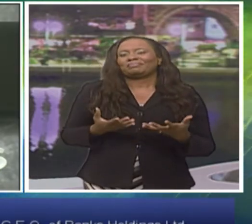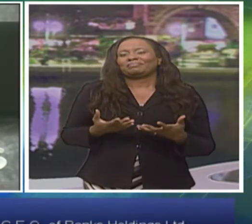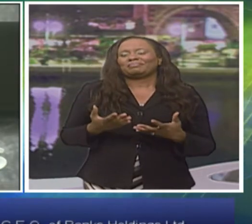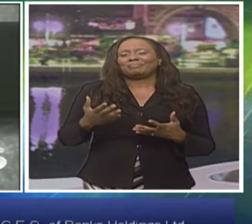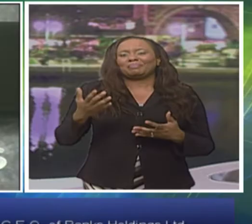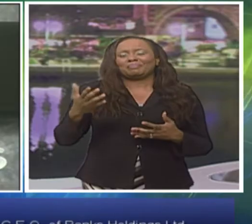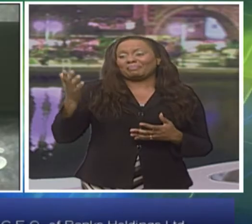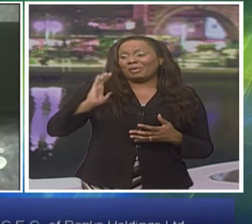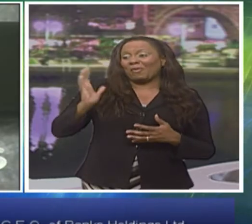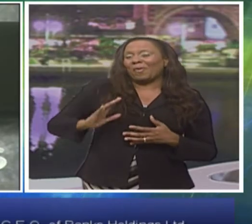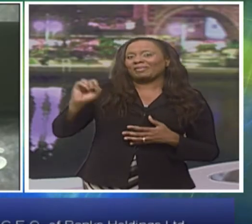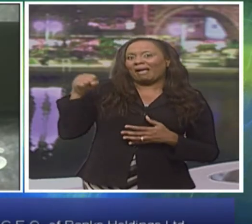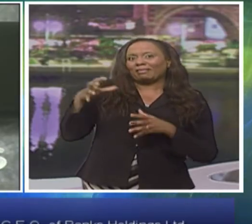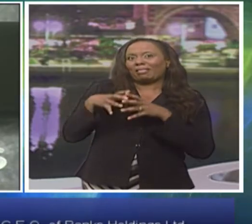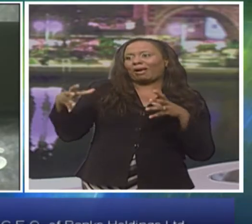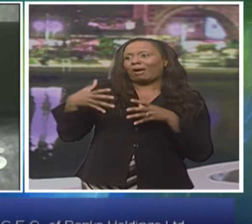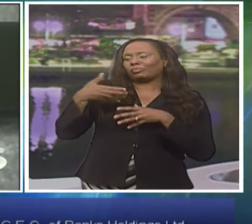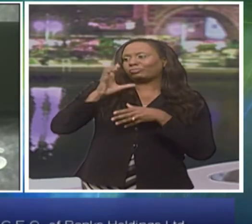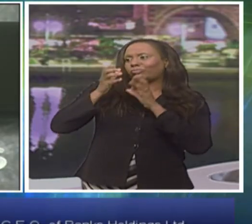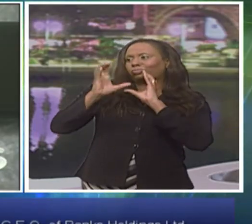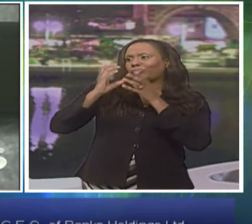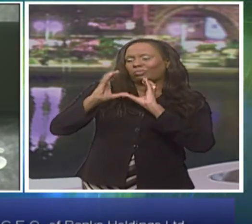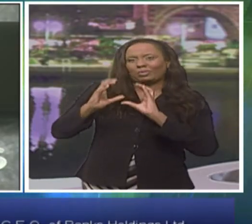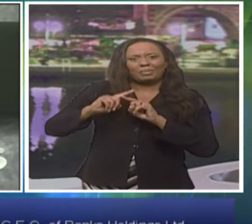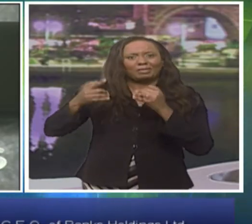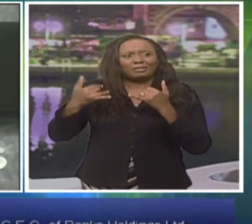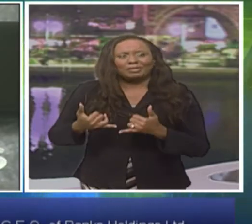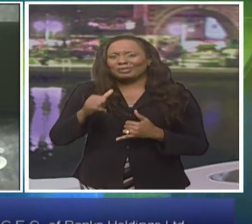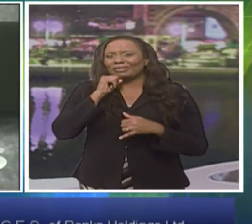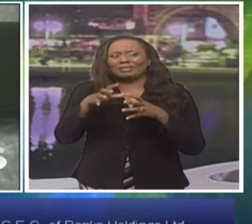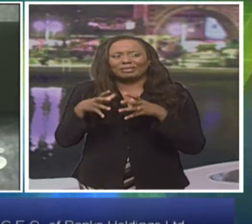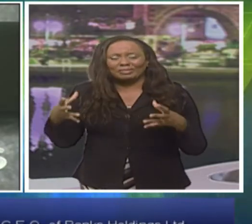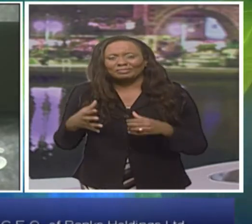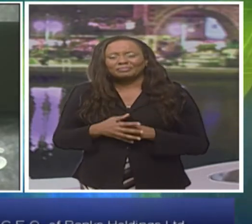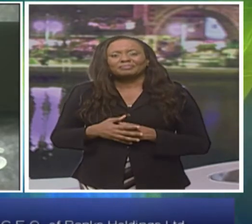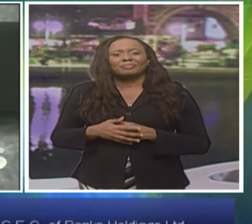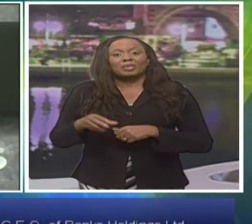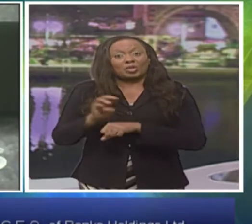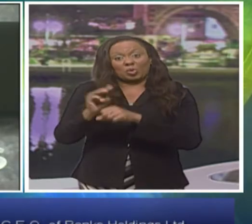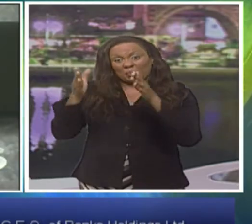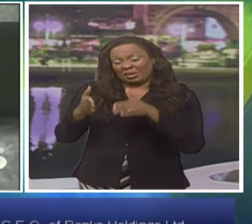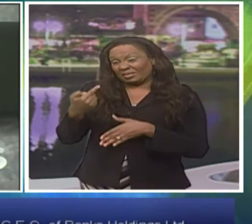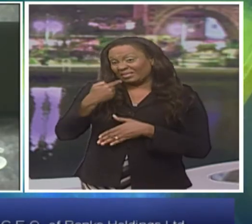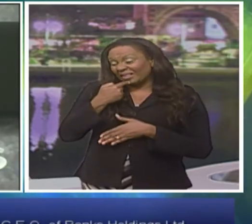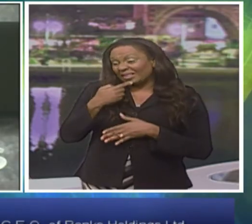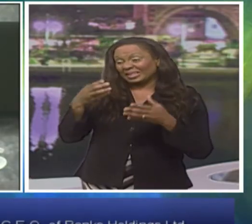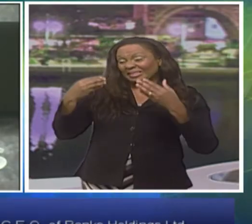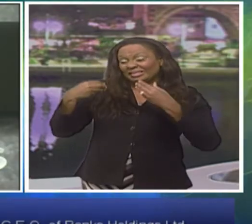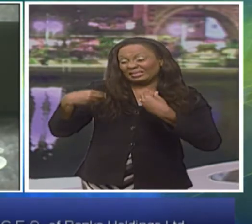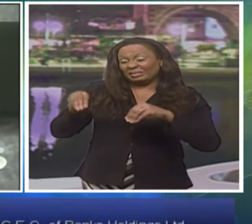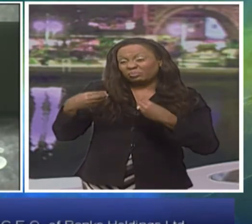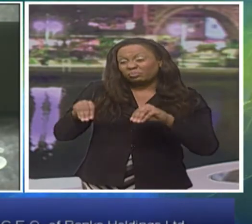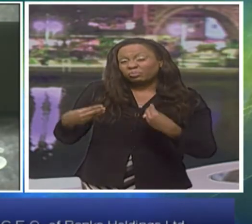in years gone by. The minister, when he announced the measure in 2015, noted that sales, or the industry, had grown from